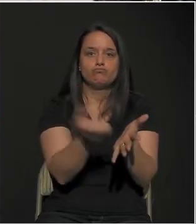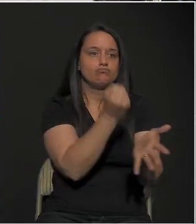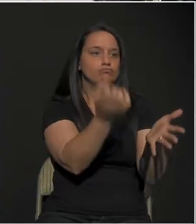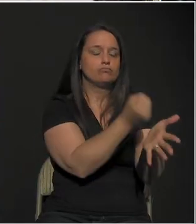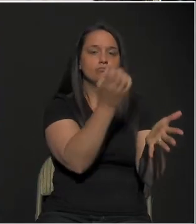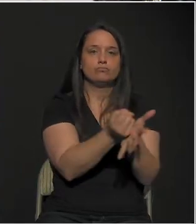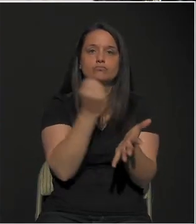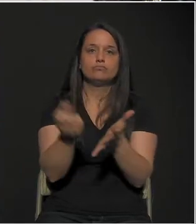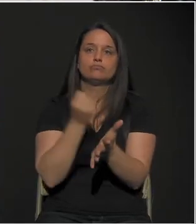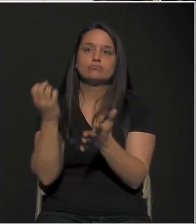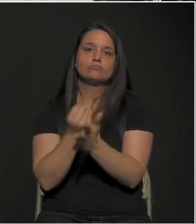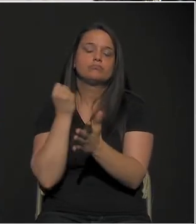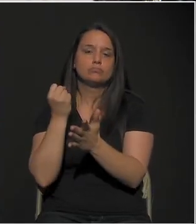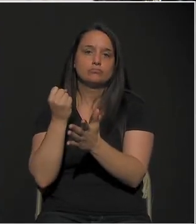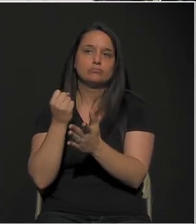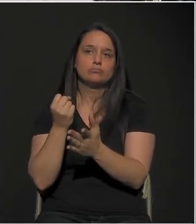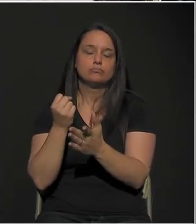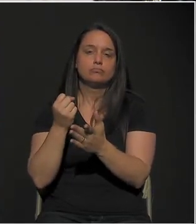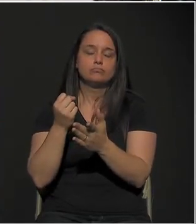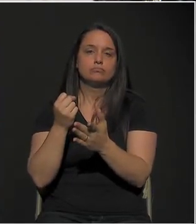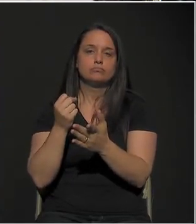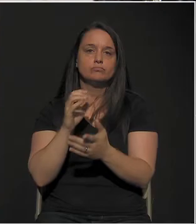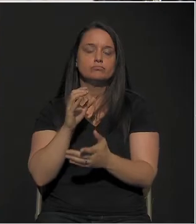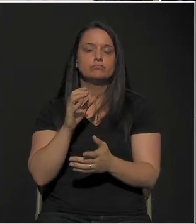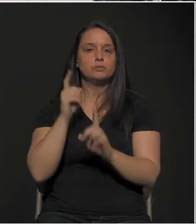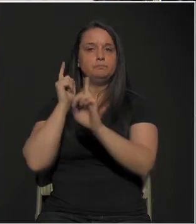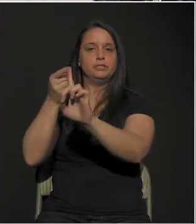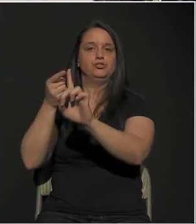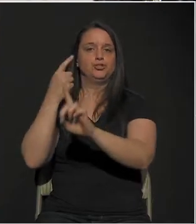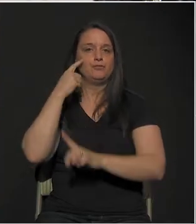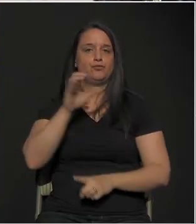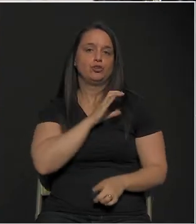mission for the gospel of Christ.